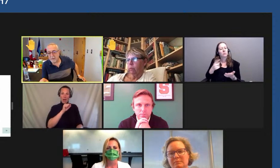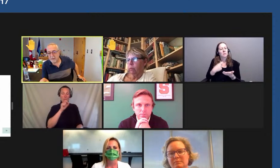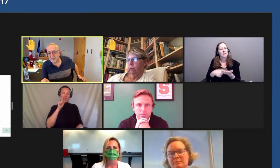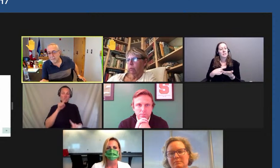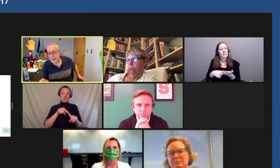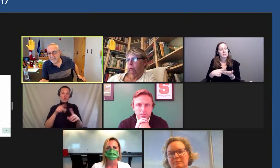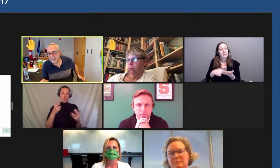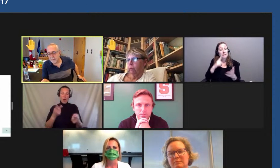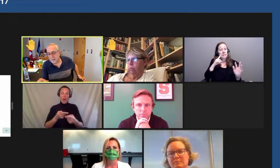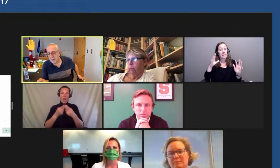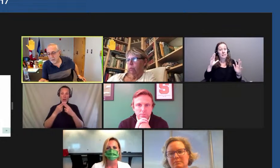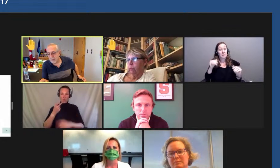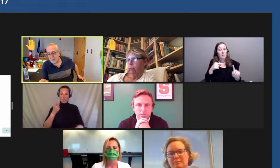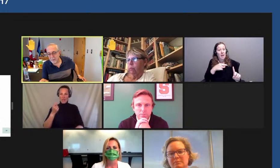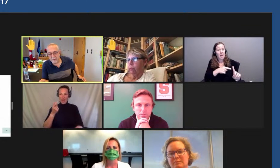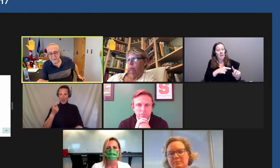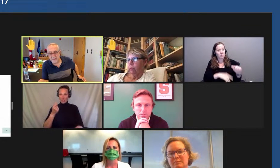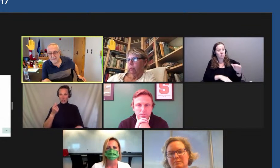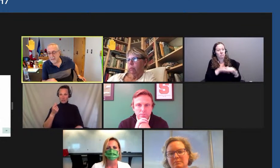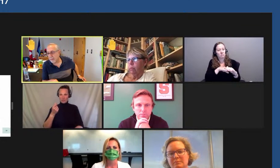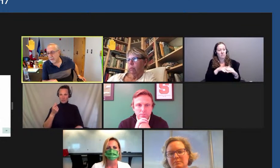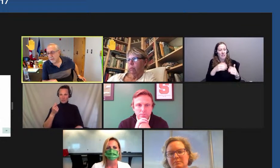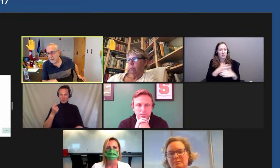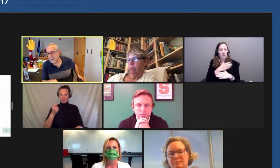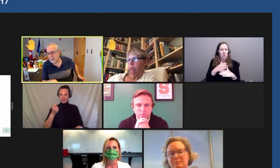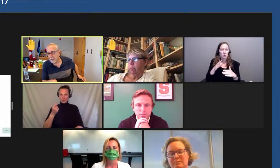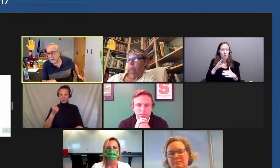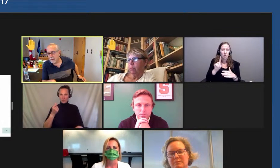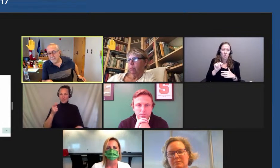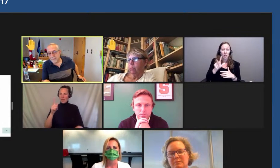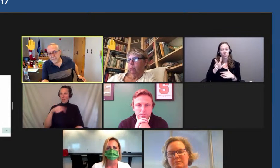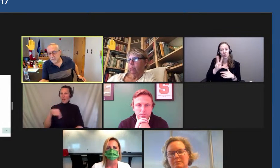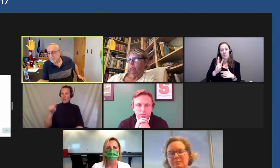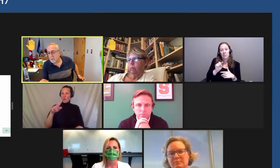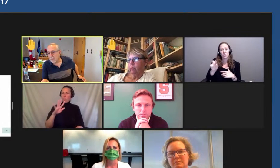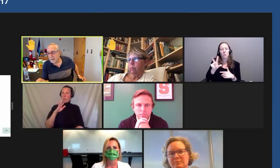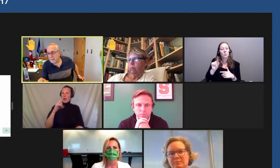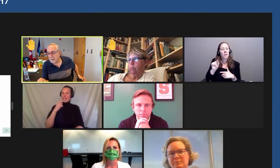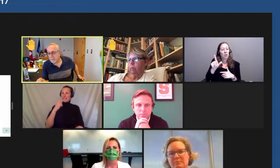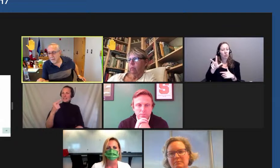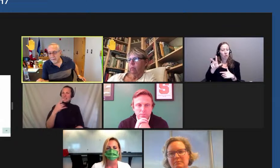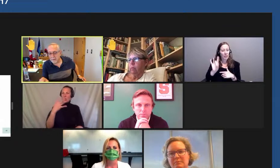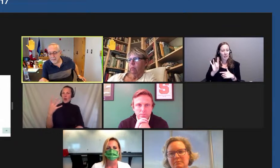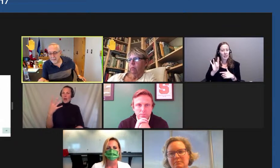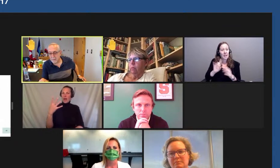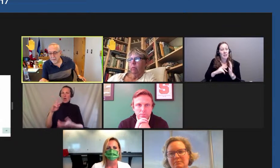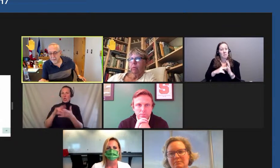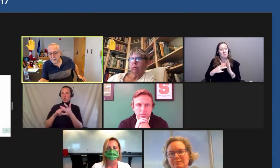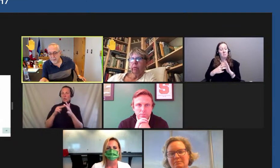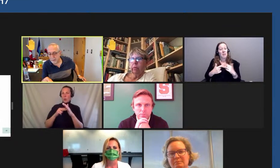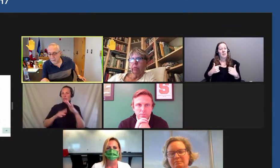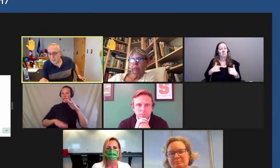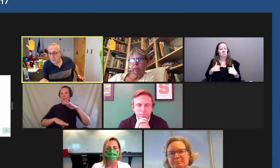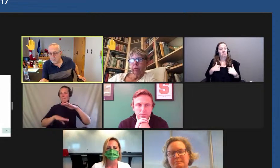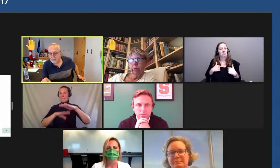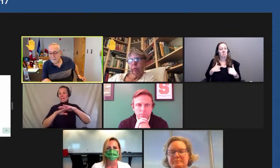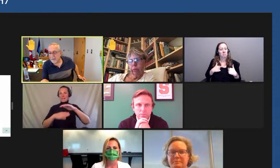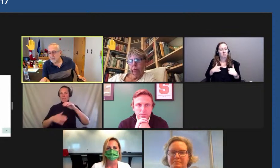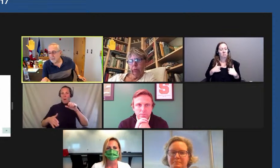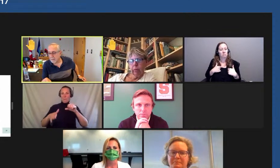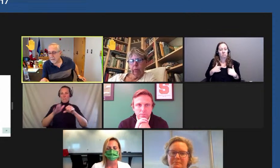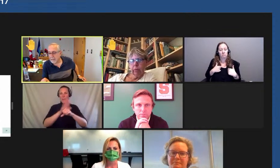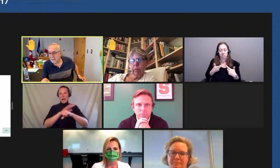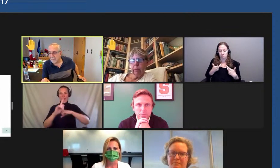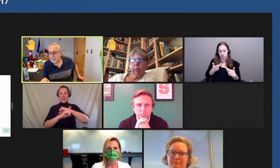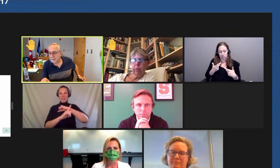expected to reach capacity between 36 and 38. So someone like me been dealing with the local